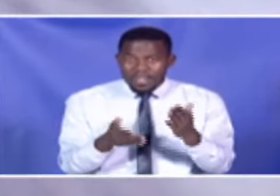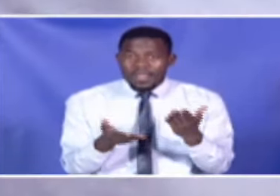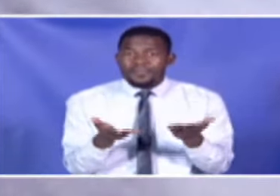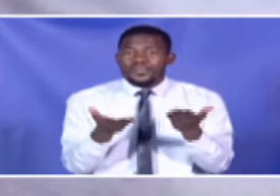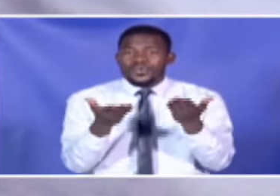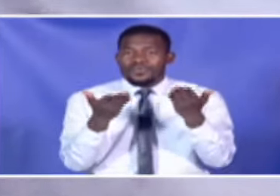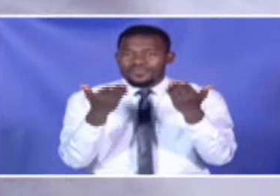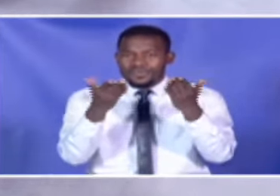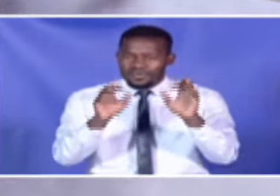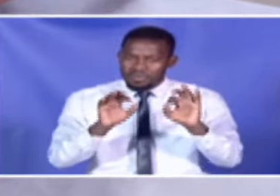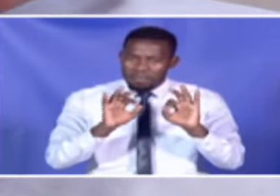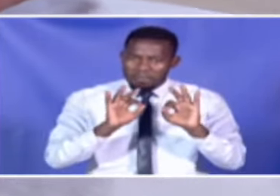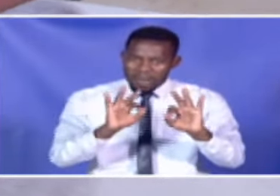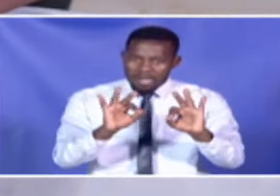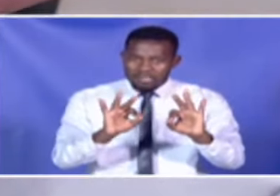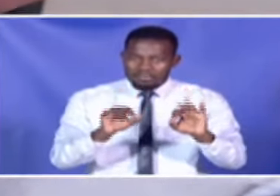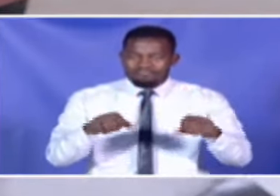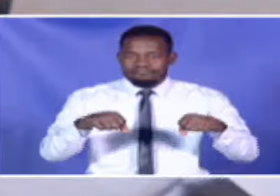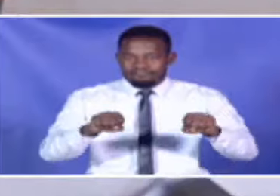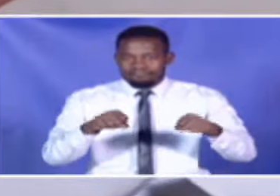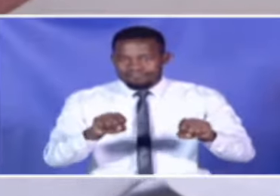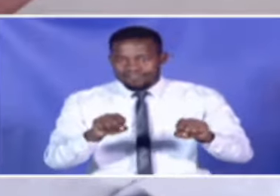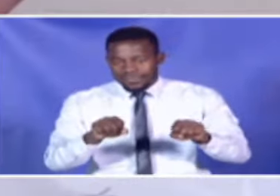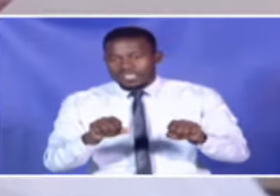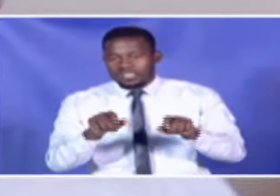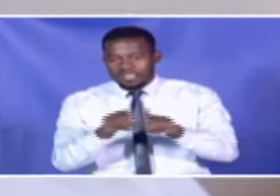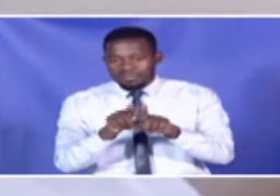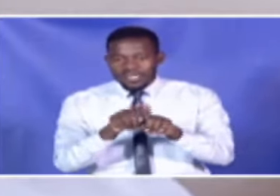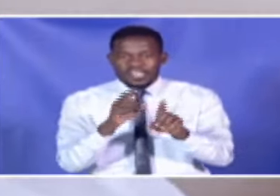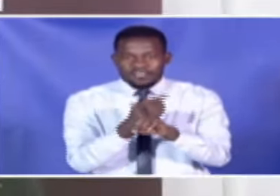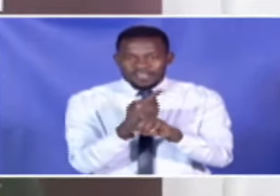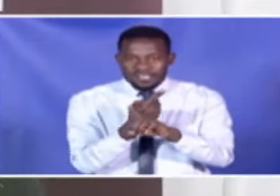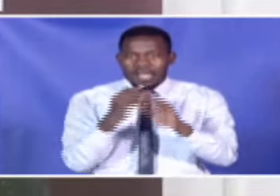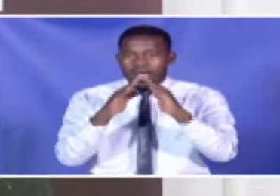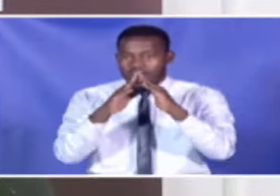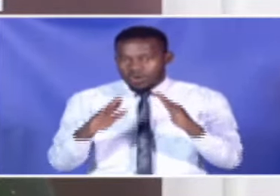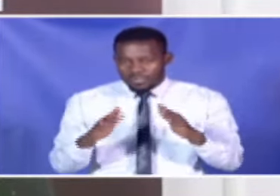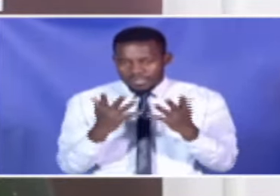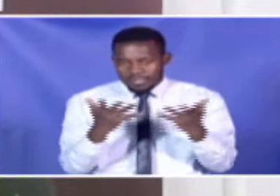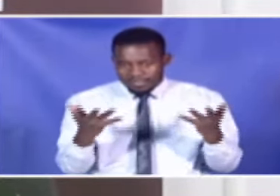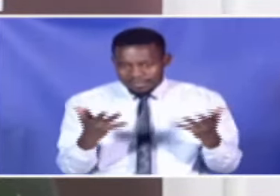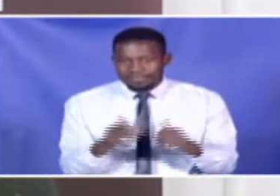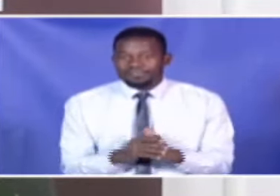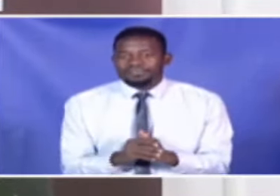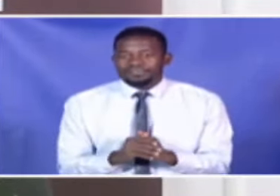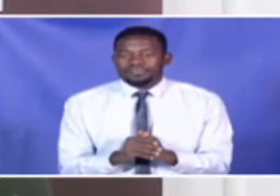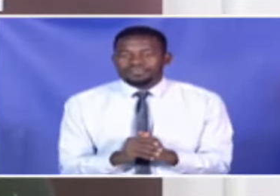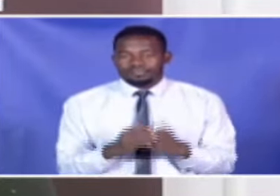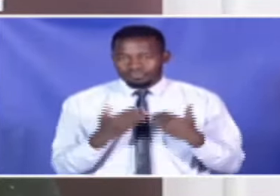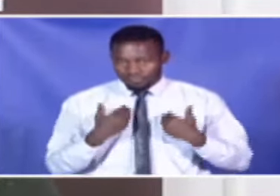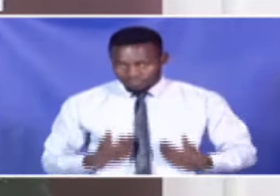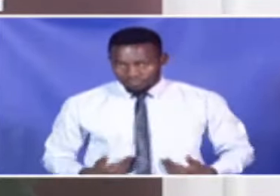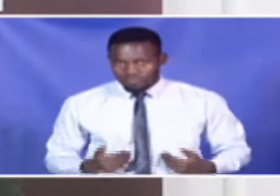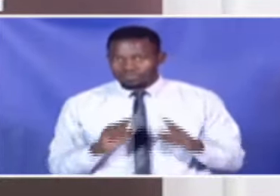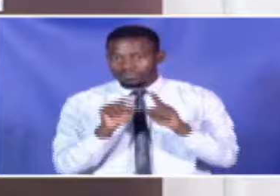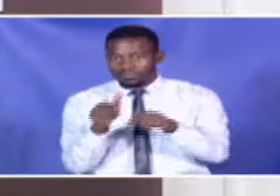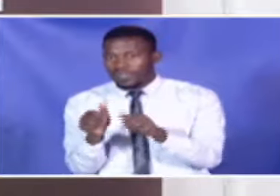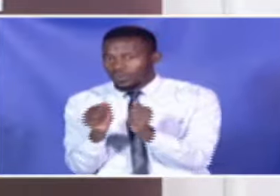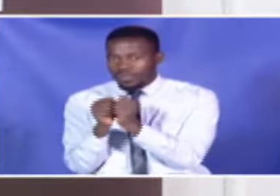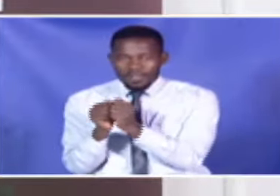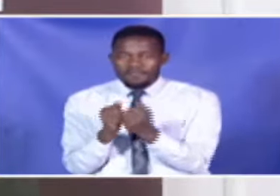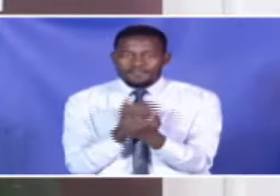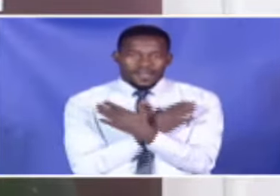stands, chairs, and benches, among other house furniture. Nilikuja na pesa yangu ndio akanileta nikachukua